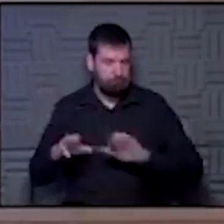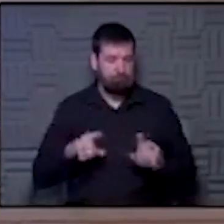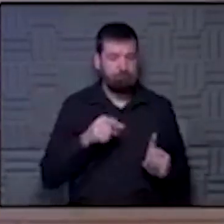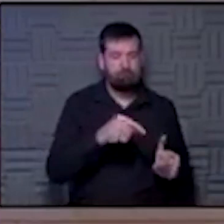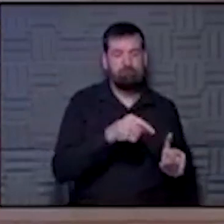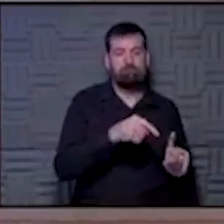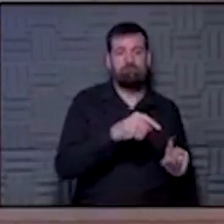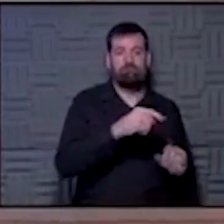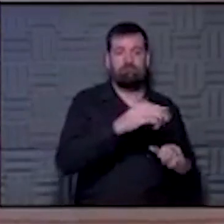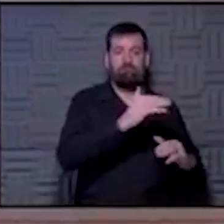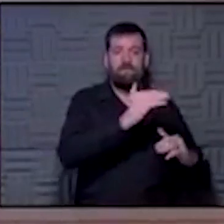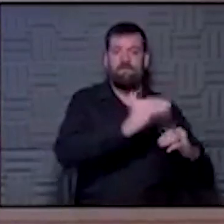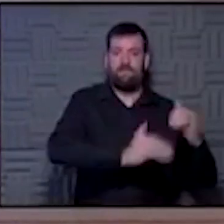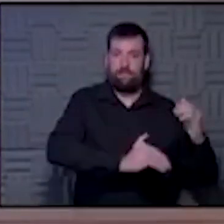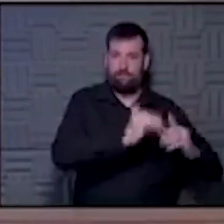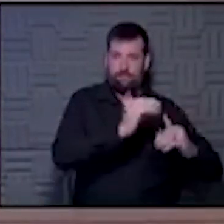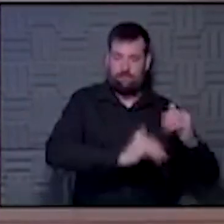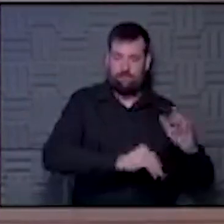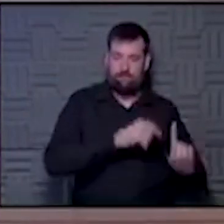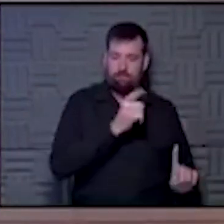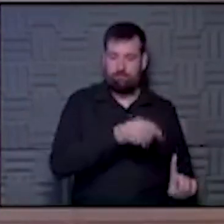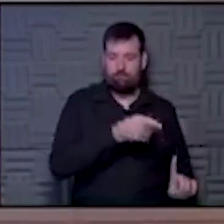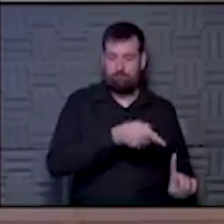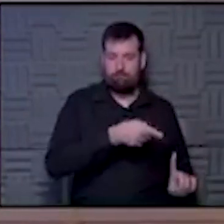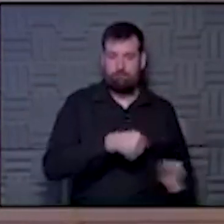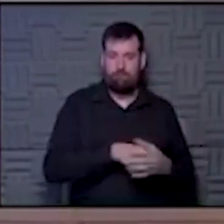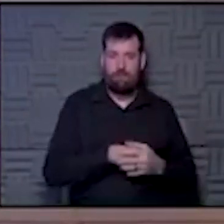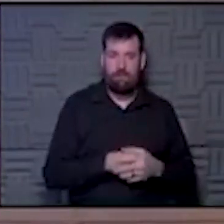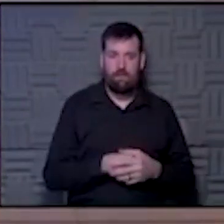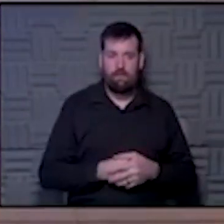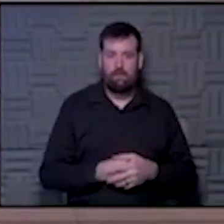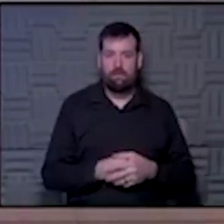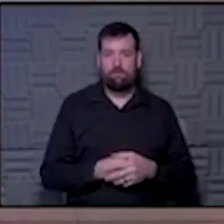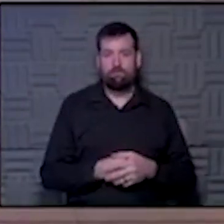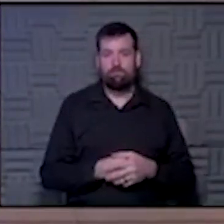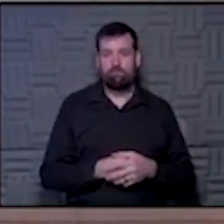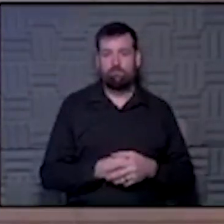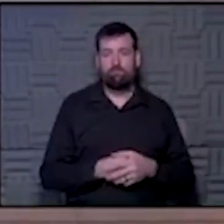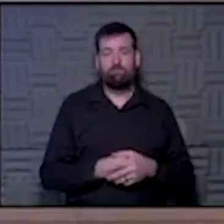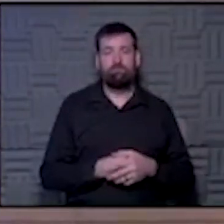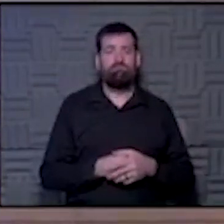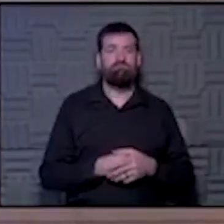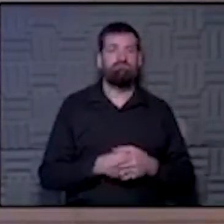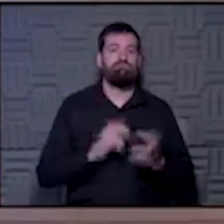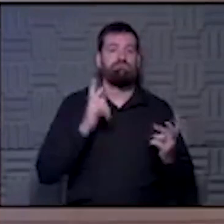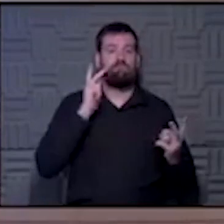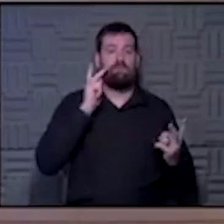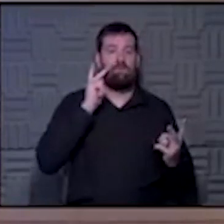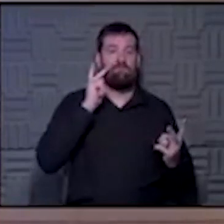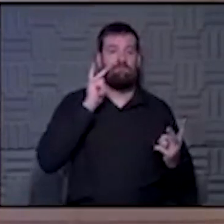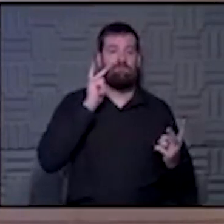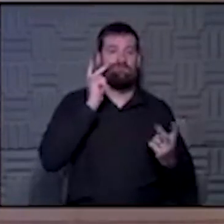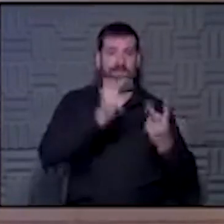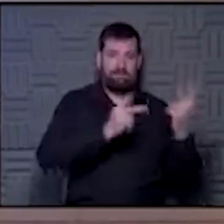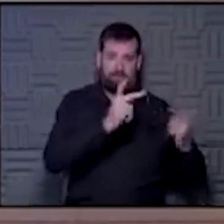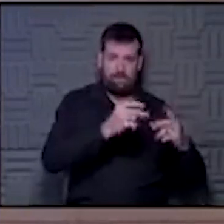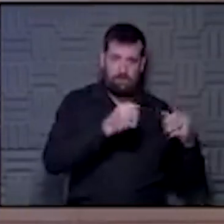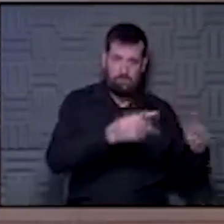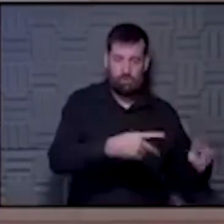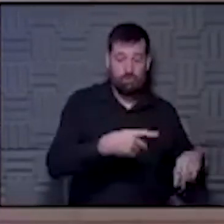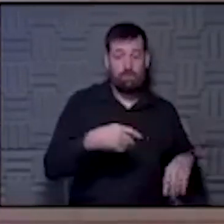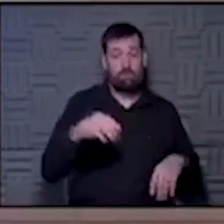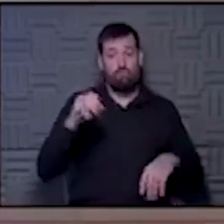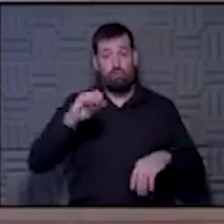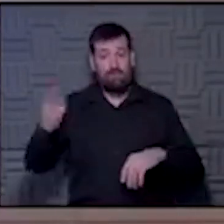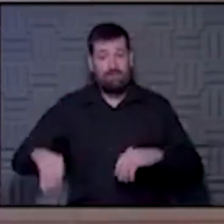When it comes to facilities, the opportunity for visits, I think, as the numbers and percent positivity go